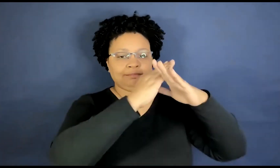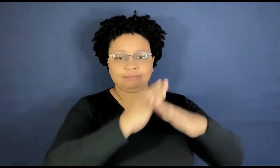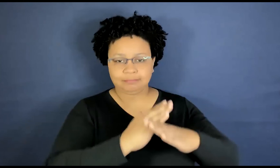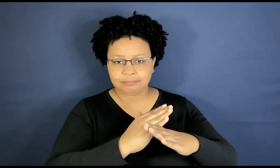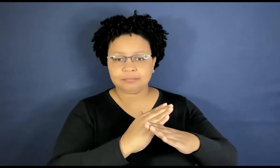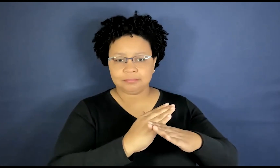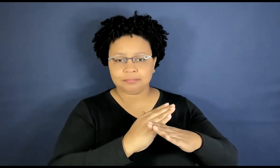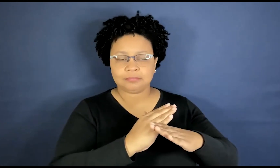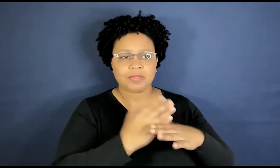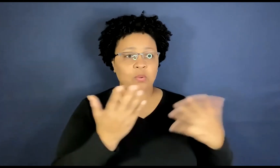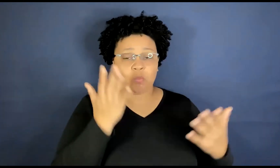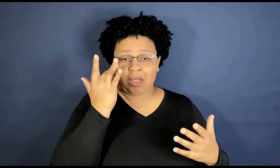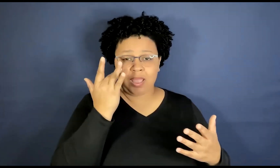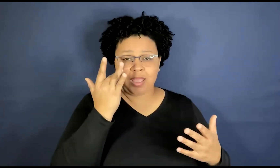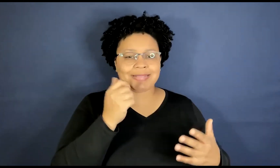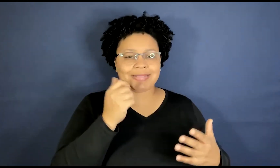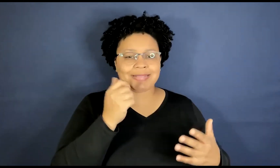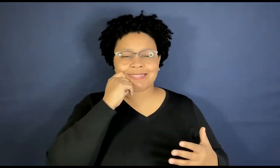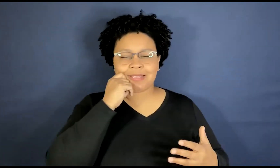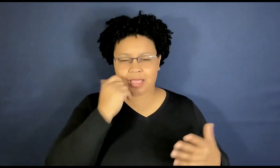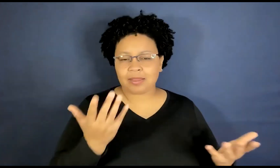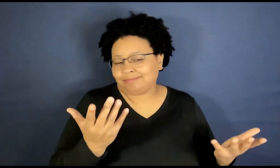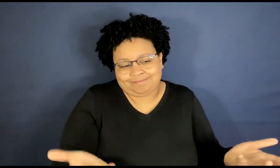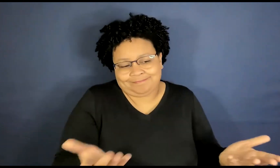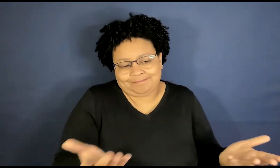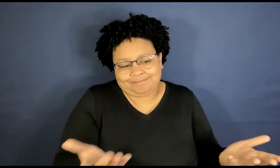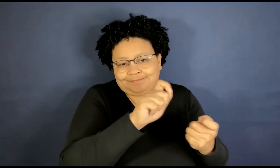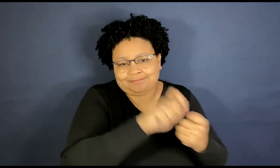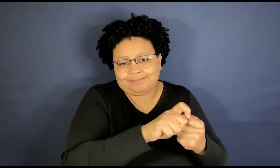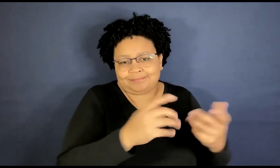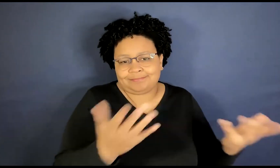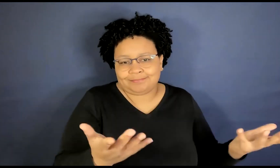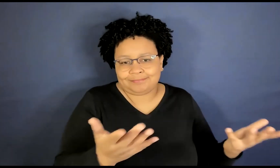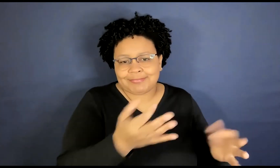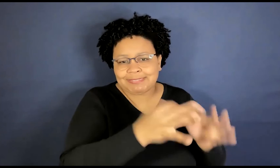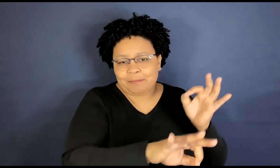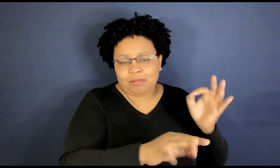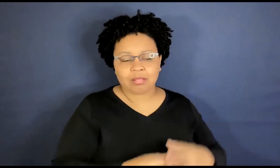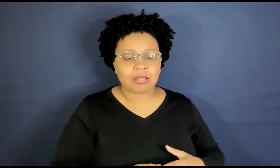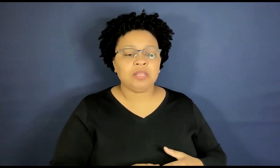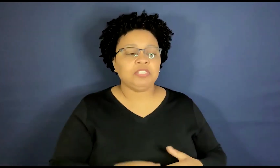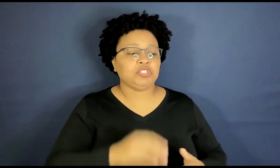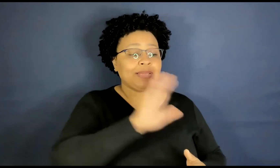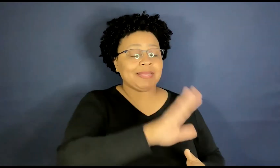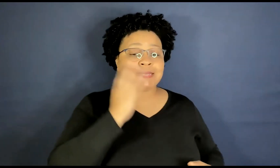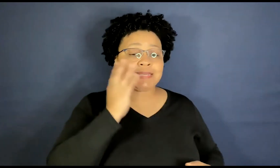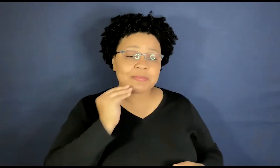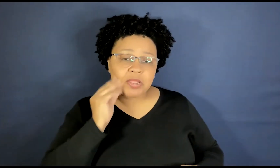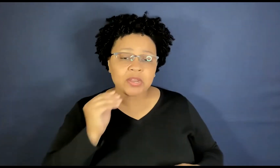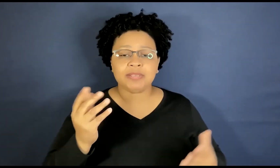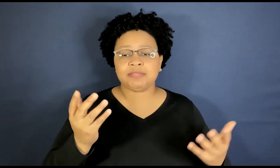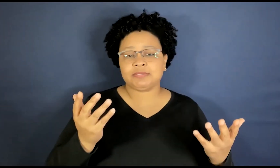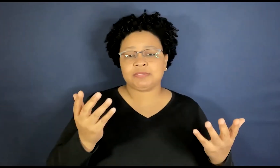just because of the skin that he's in, that are going to be in his way and in his experience, right? And